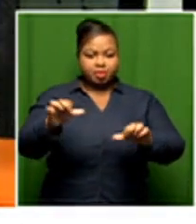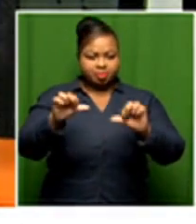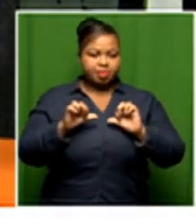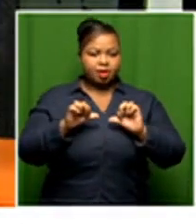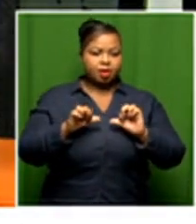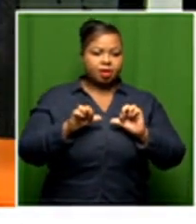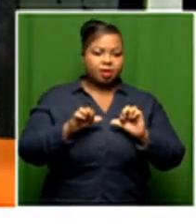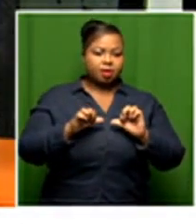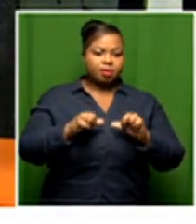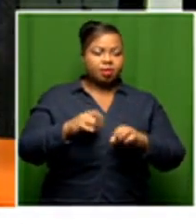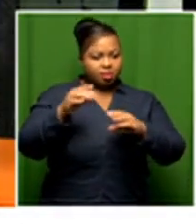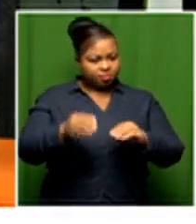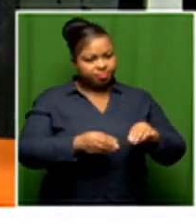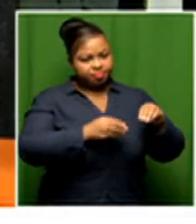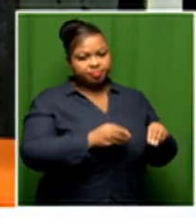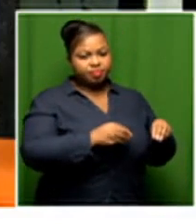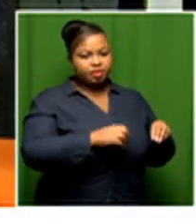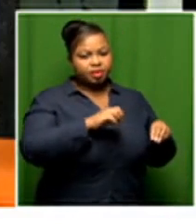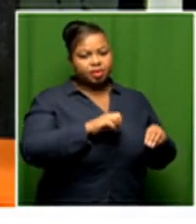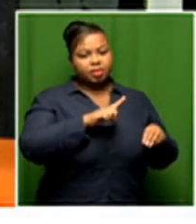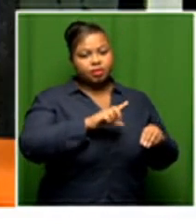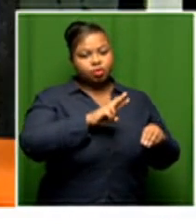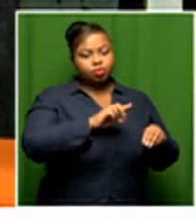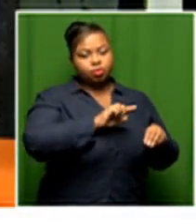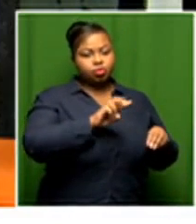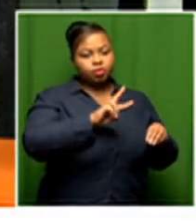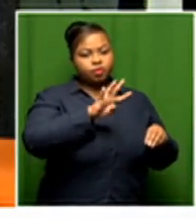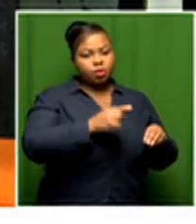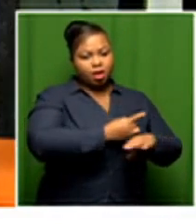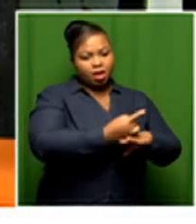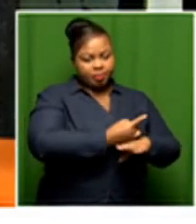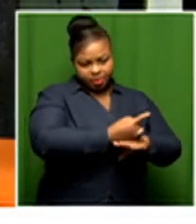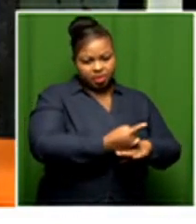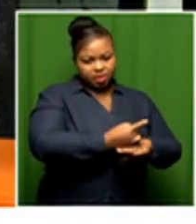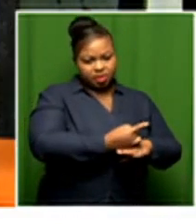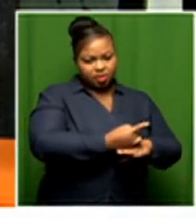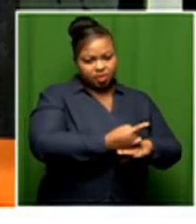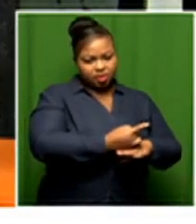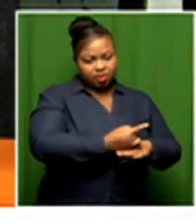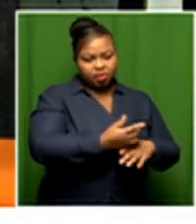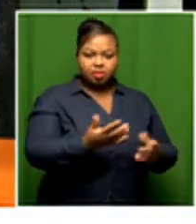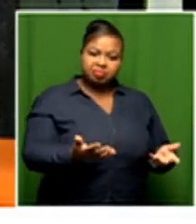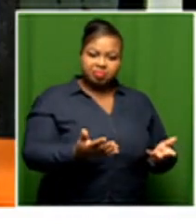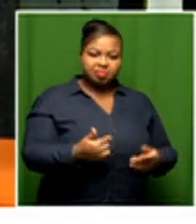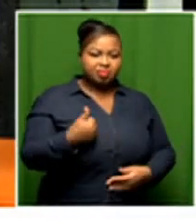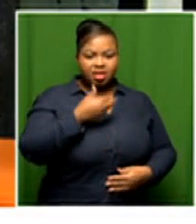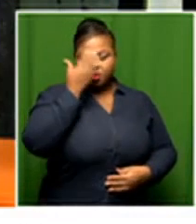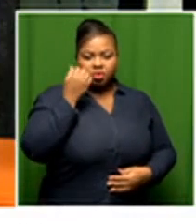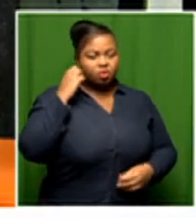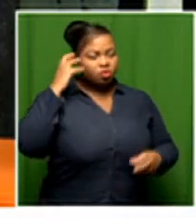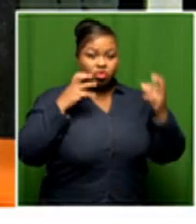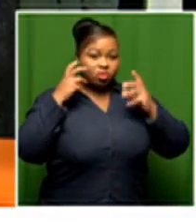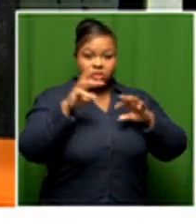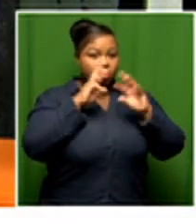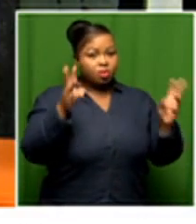it back, put it away for like 72 to 24 hours, and I don't know, it's a crazy world that